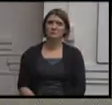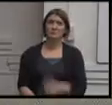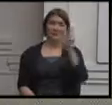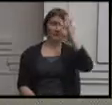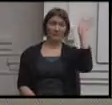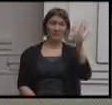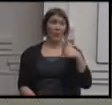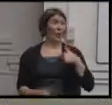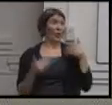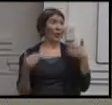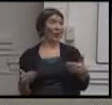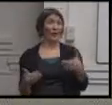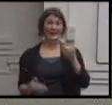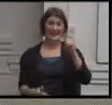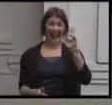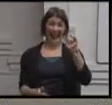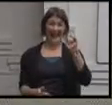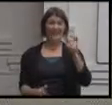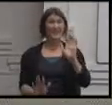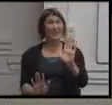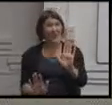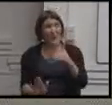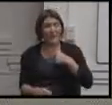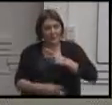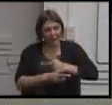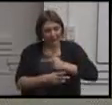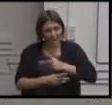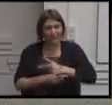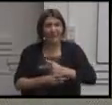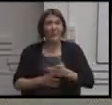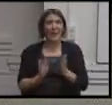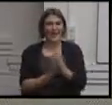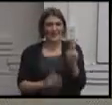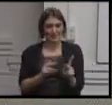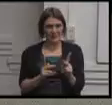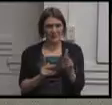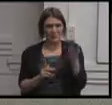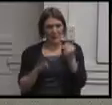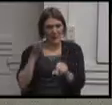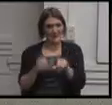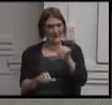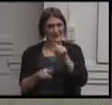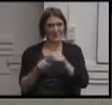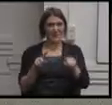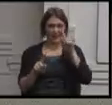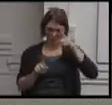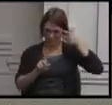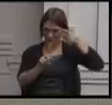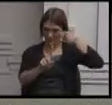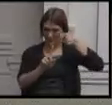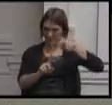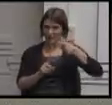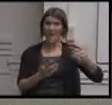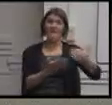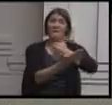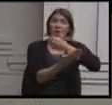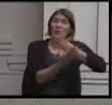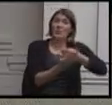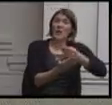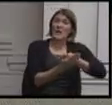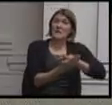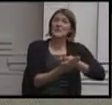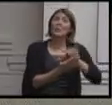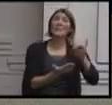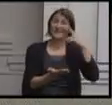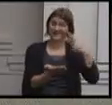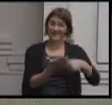proposition like that. We're a taxing and spending authority. And there is a place for fundraising. We talked about it in